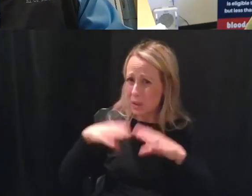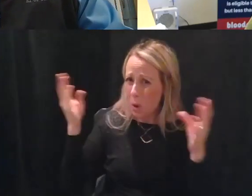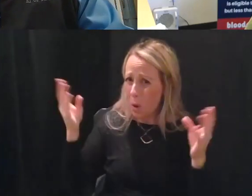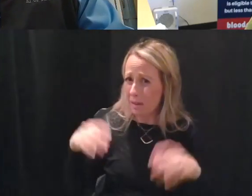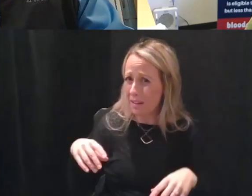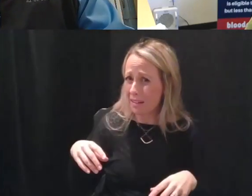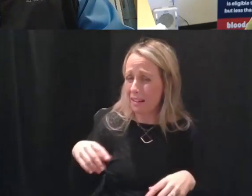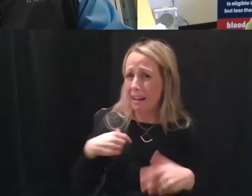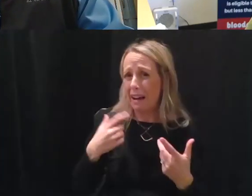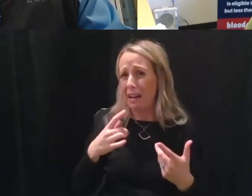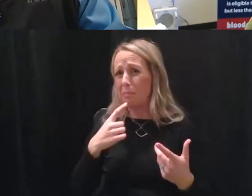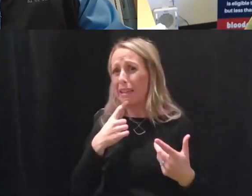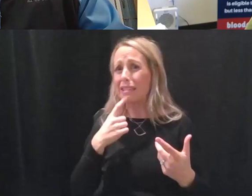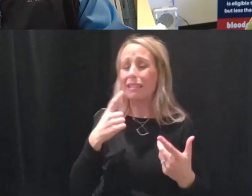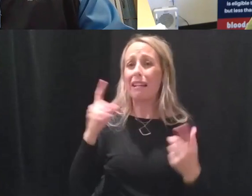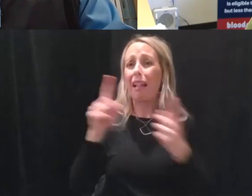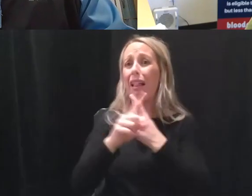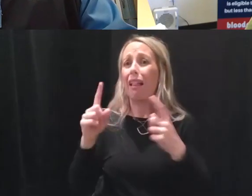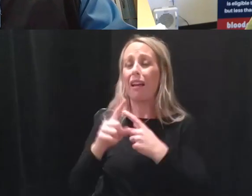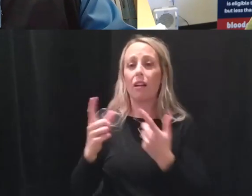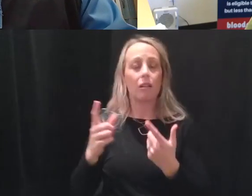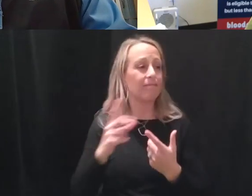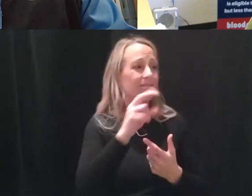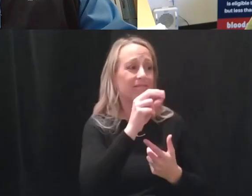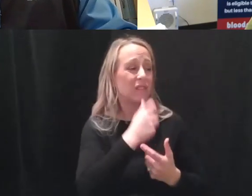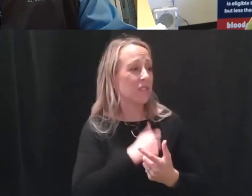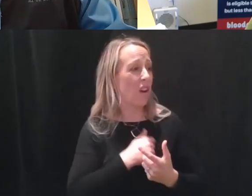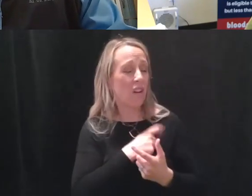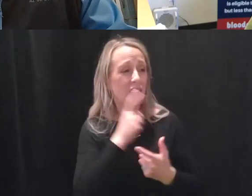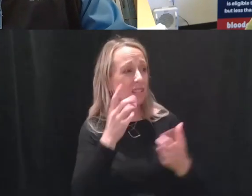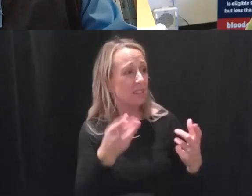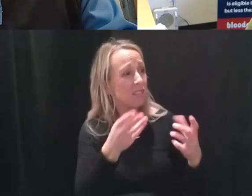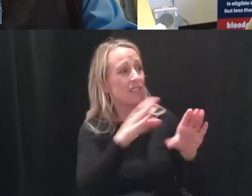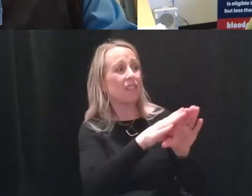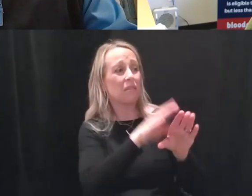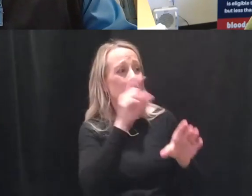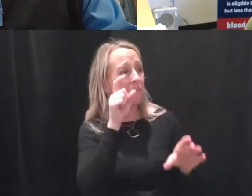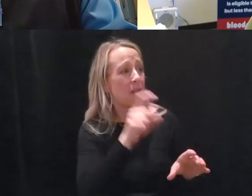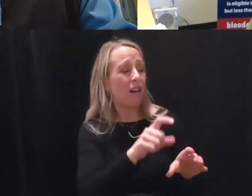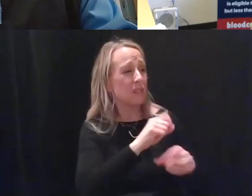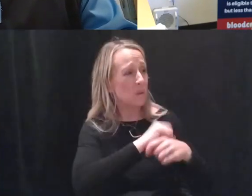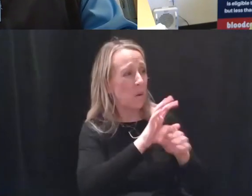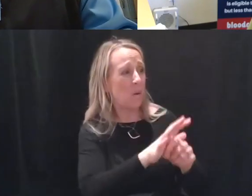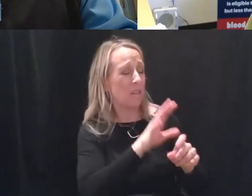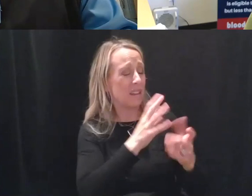has to stay shut because of the COVID. And that's the reality of it when you get there. One